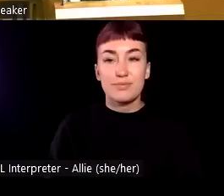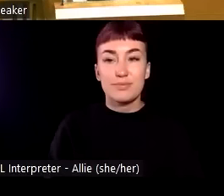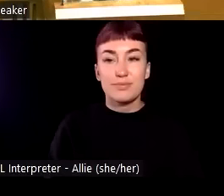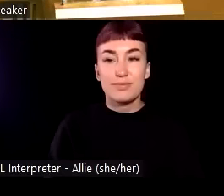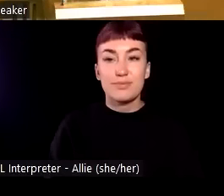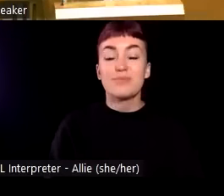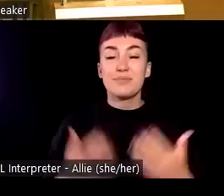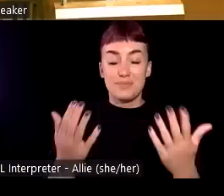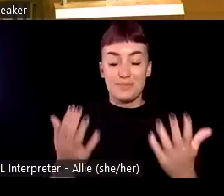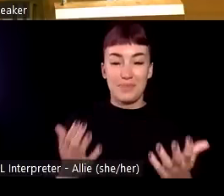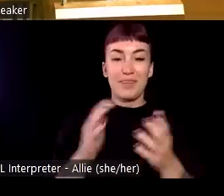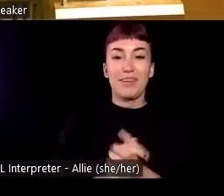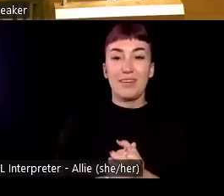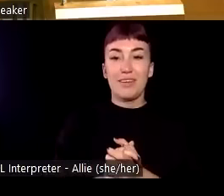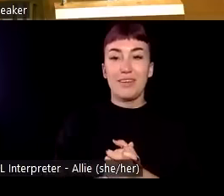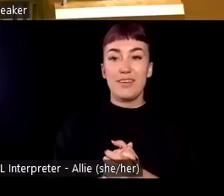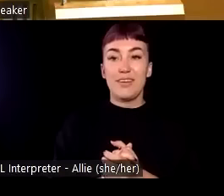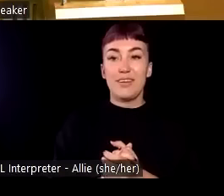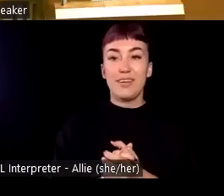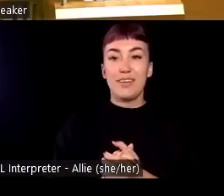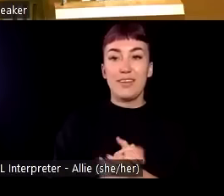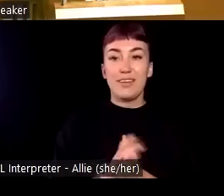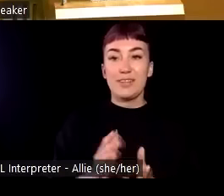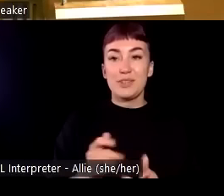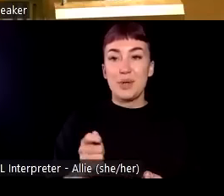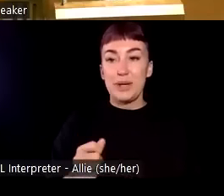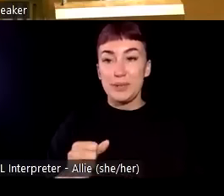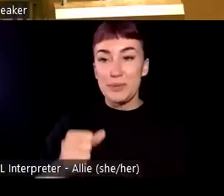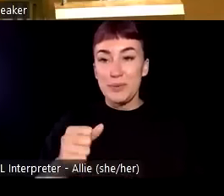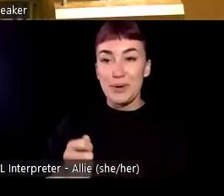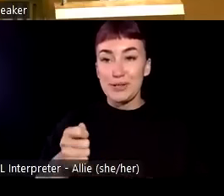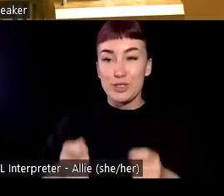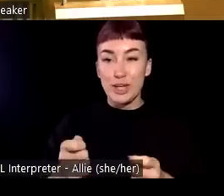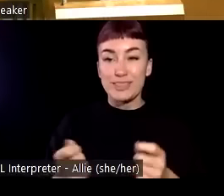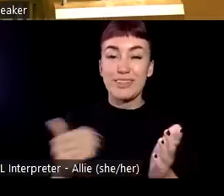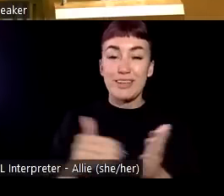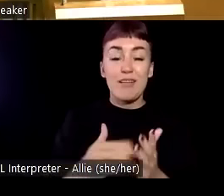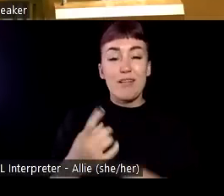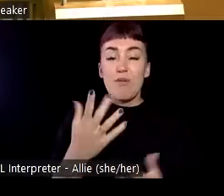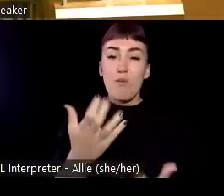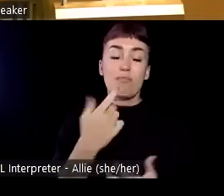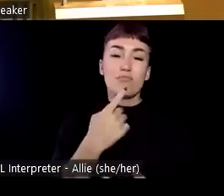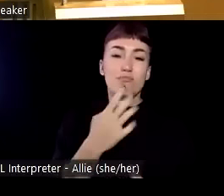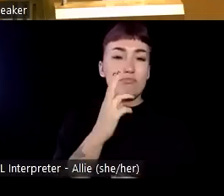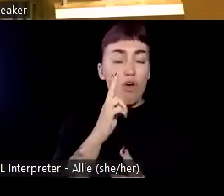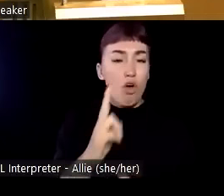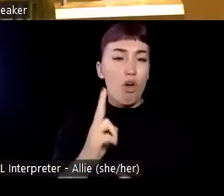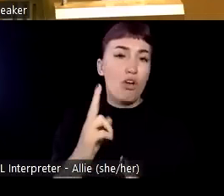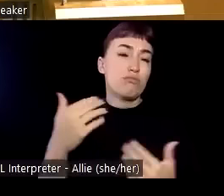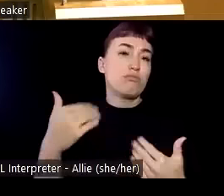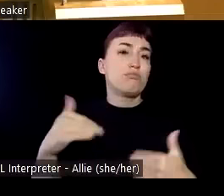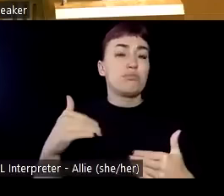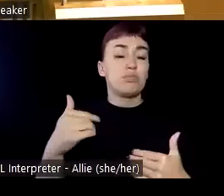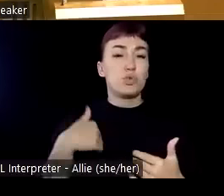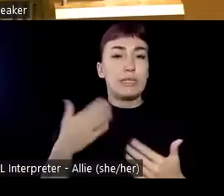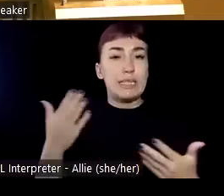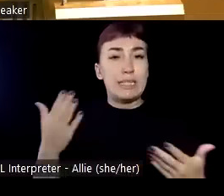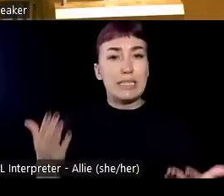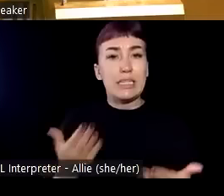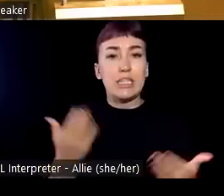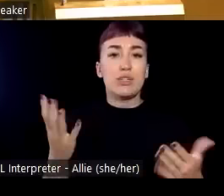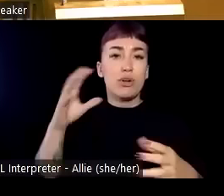So first, should adjust again. I want to say it's a real honor to be here and be